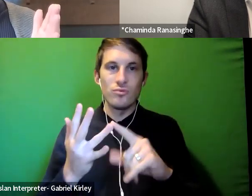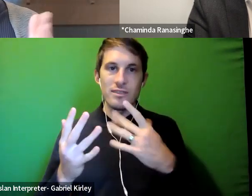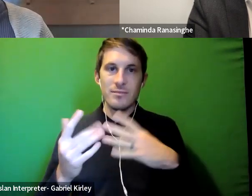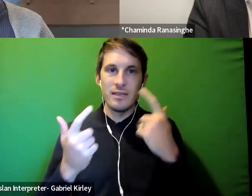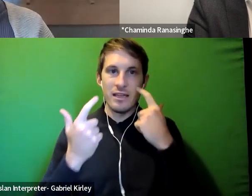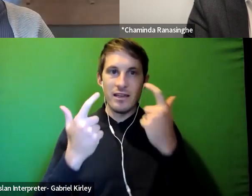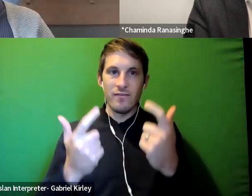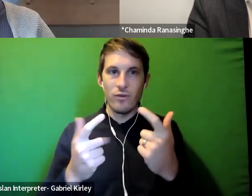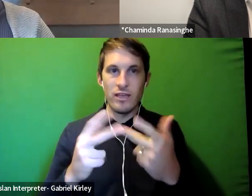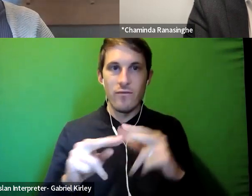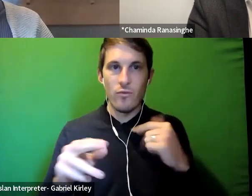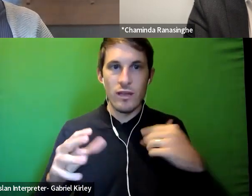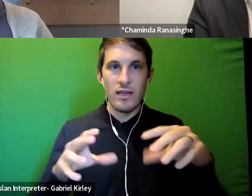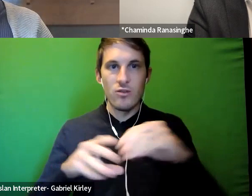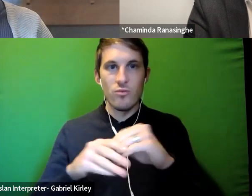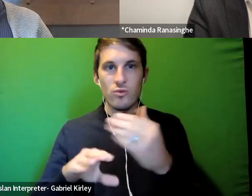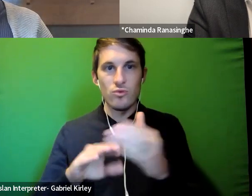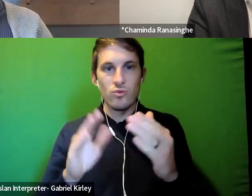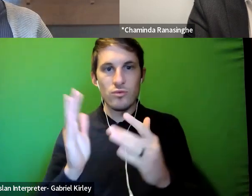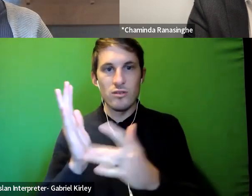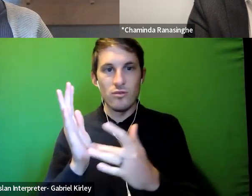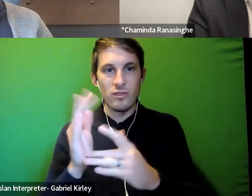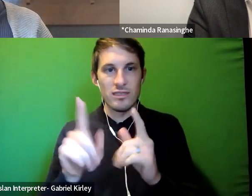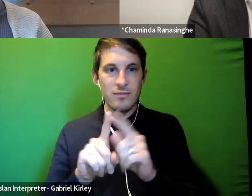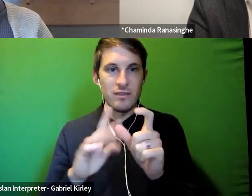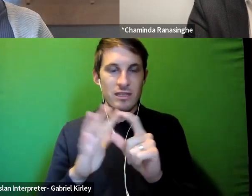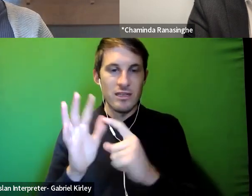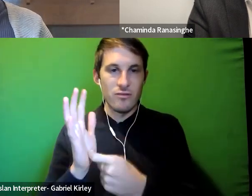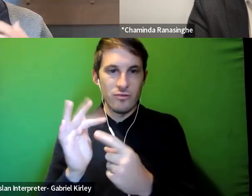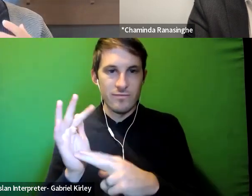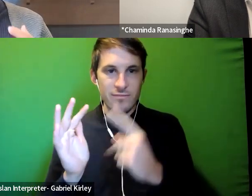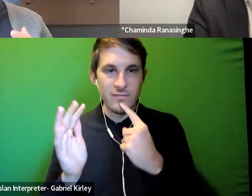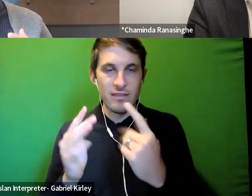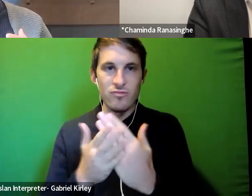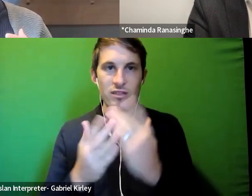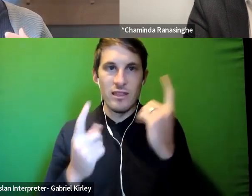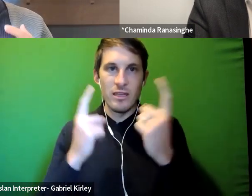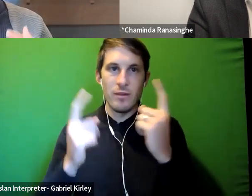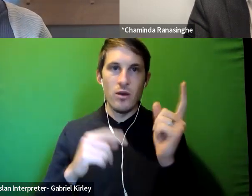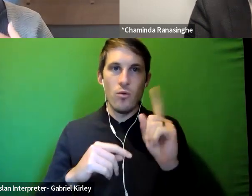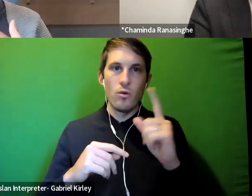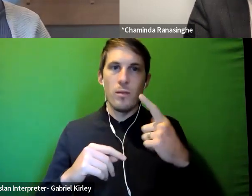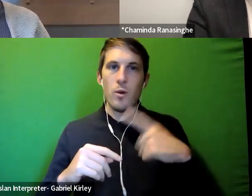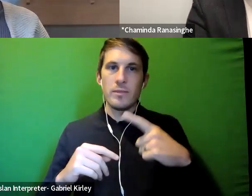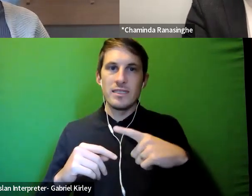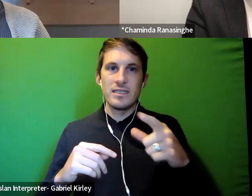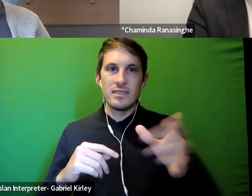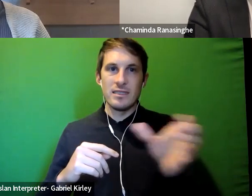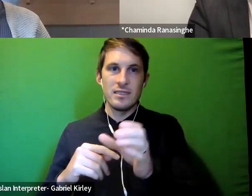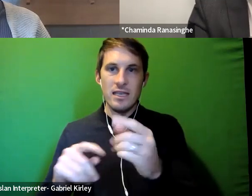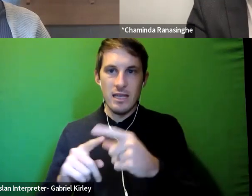when we adopt new technologies, like you say, Darren, and really think about what is the purpose and purposefully